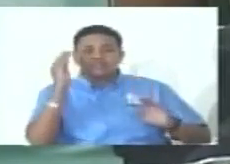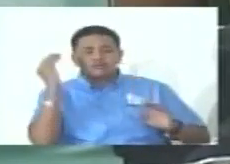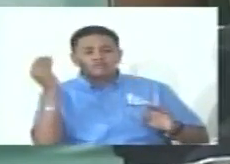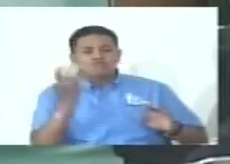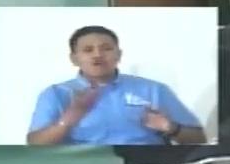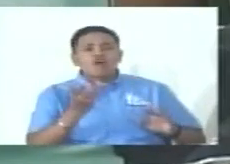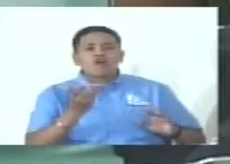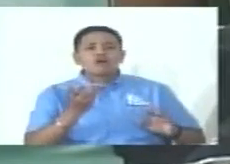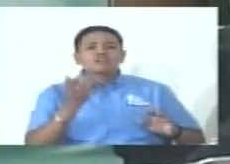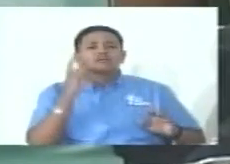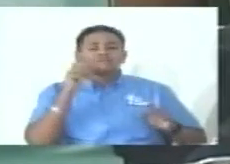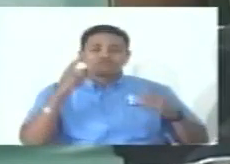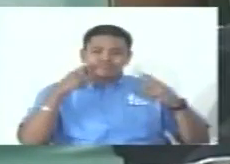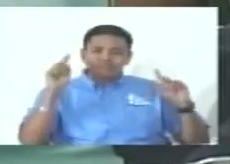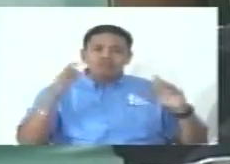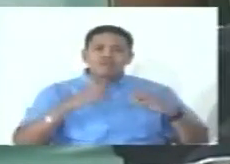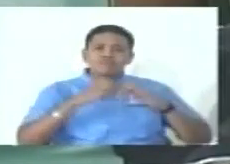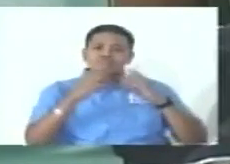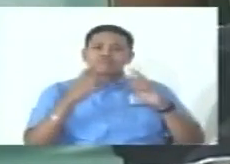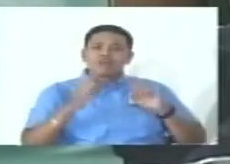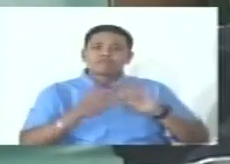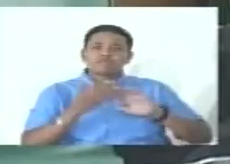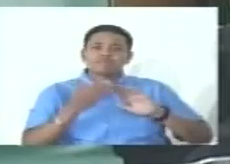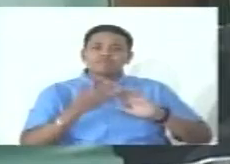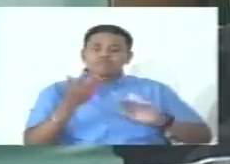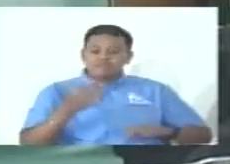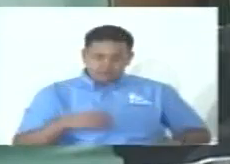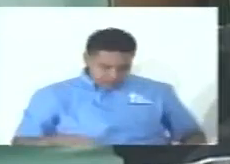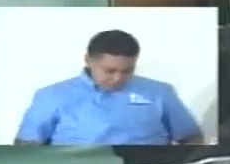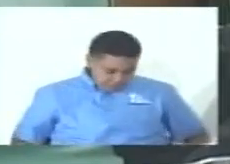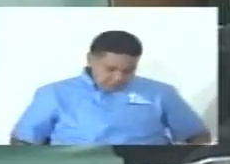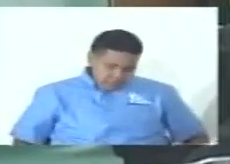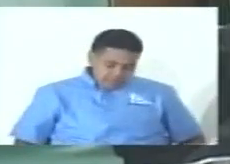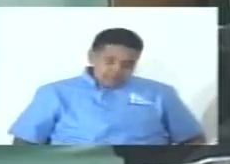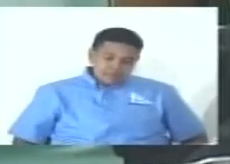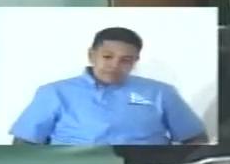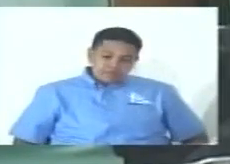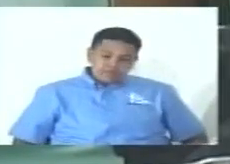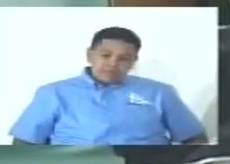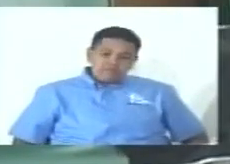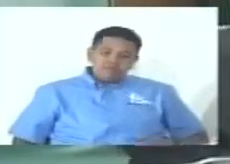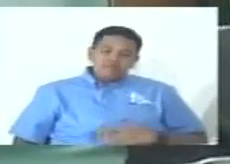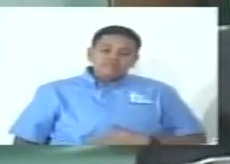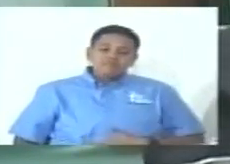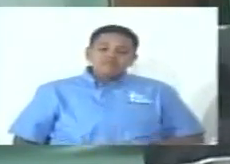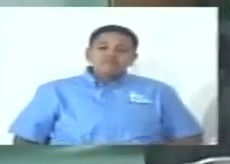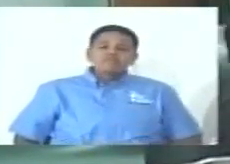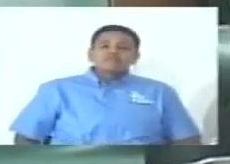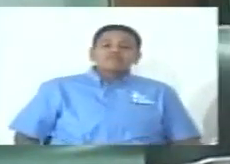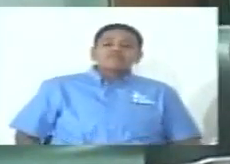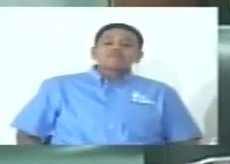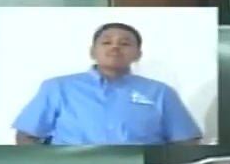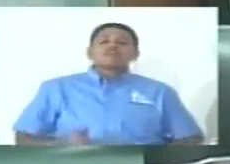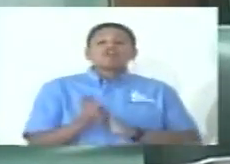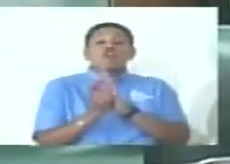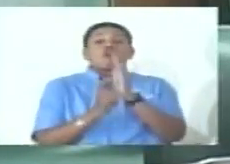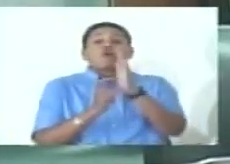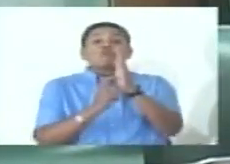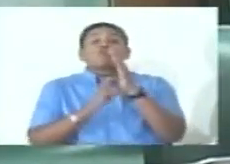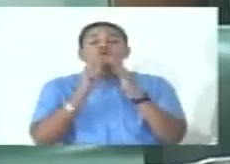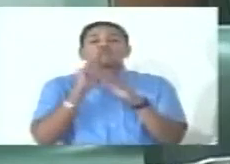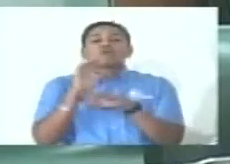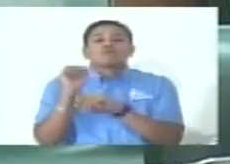to fruition. The law requires that the appointed day be set